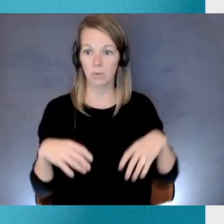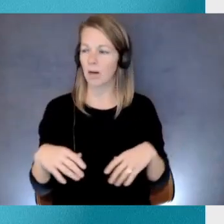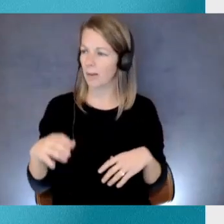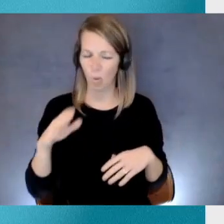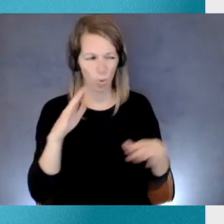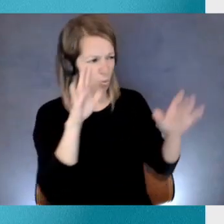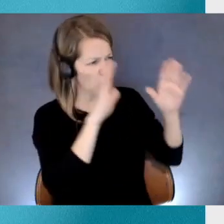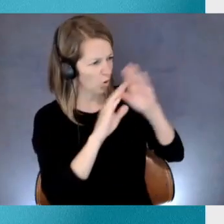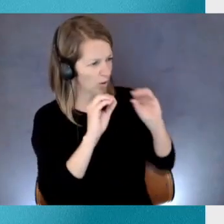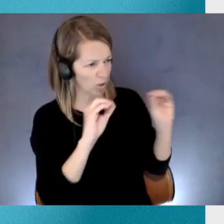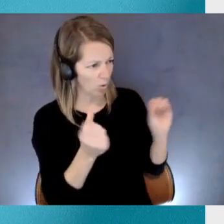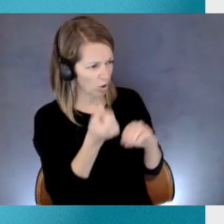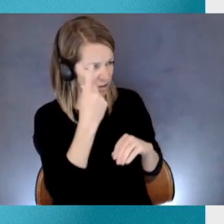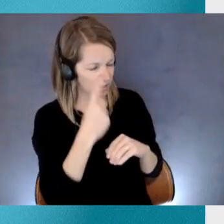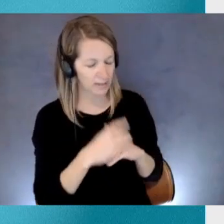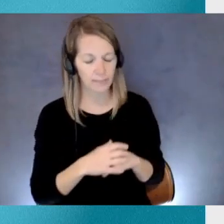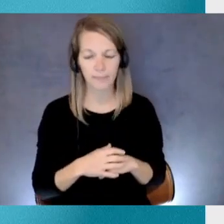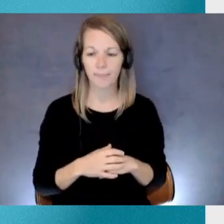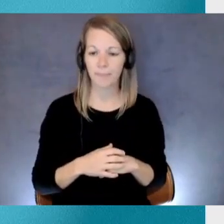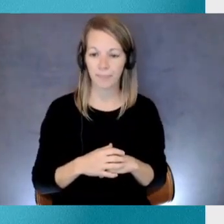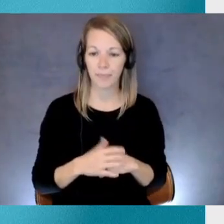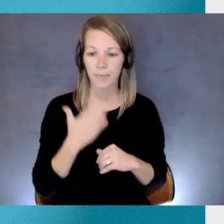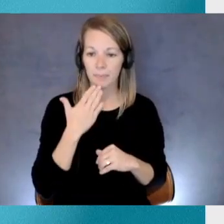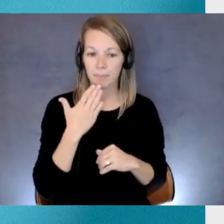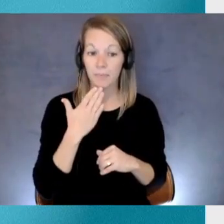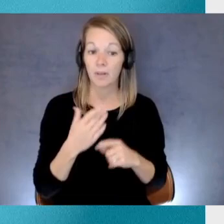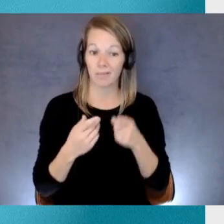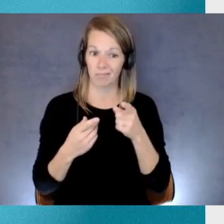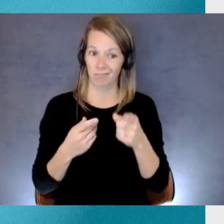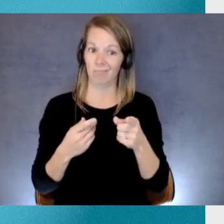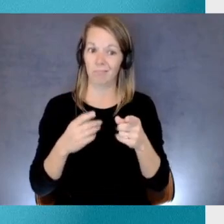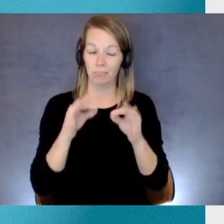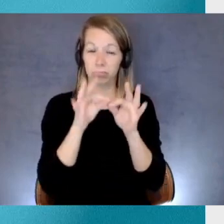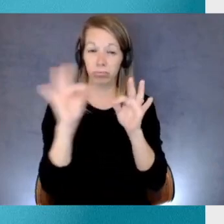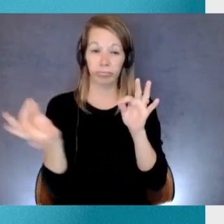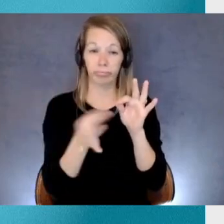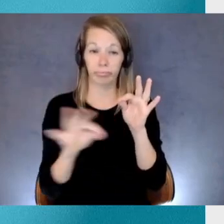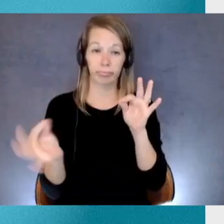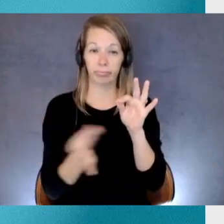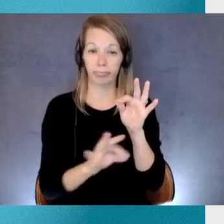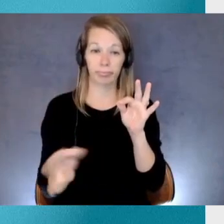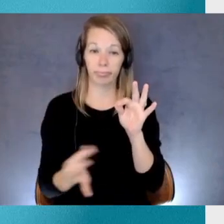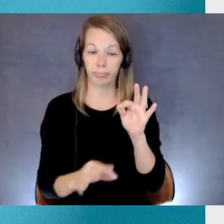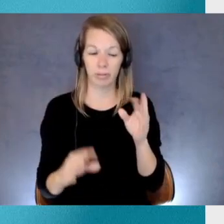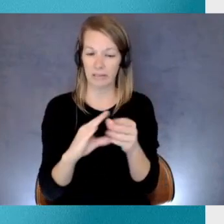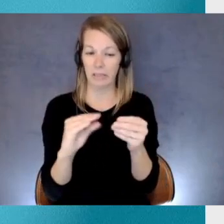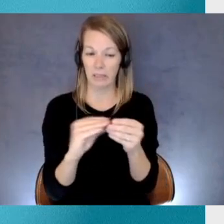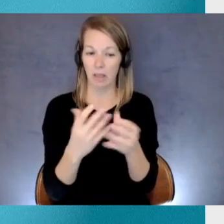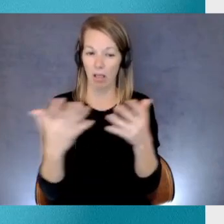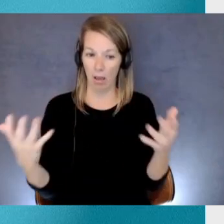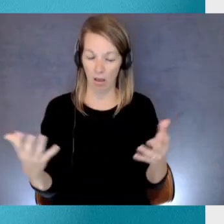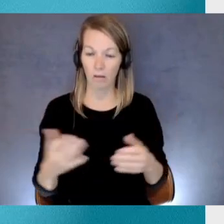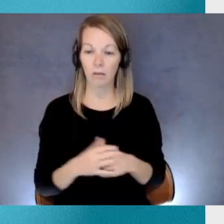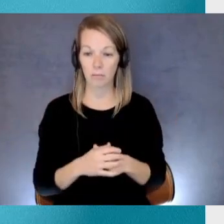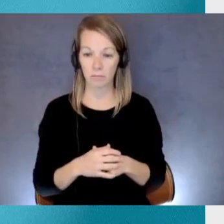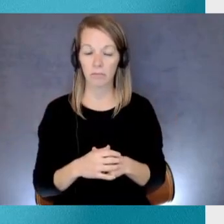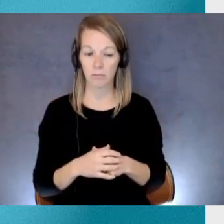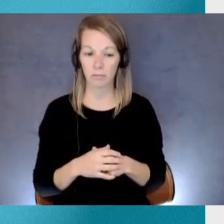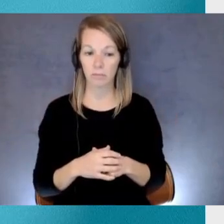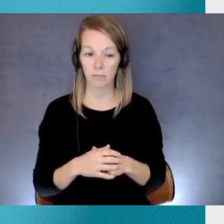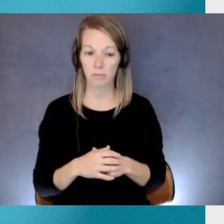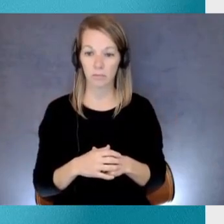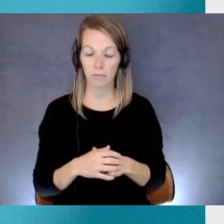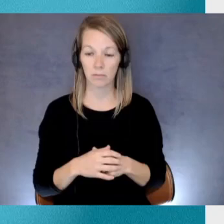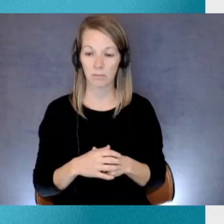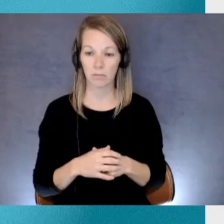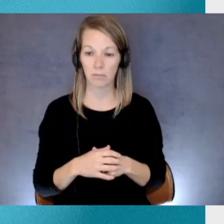that last one. Thank you, Vanessa. A pretty, looks like lengthy, says a lot in response. Now feel free to respond to the thing that you put in the chat